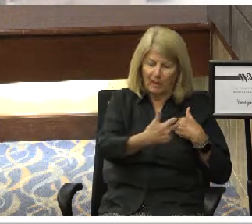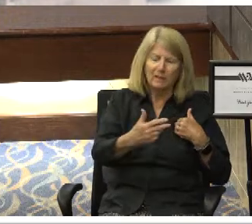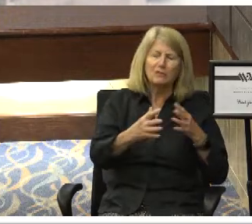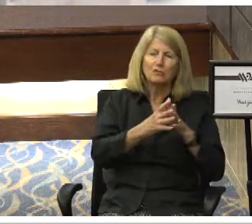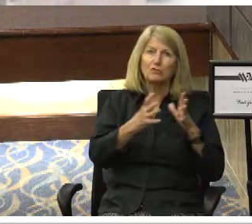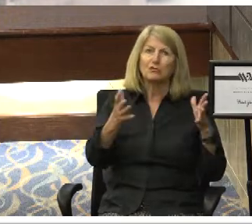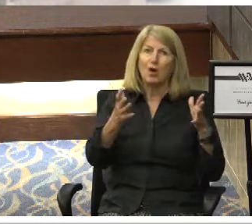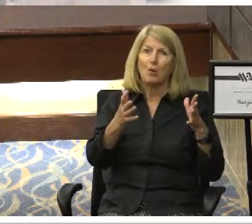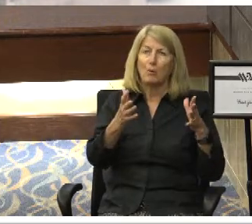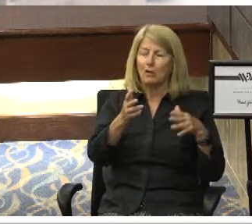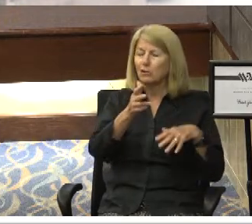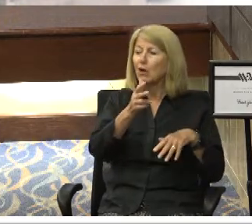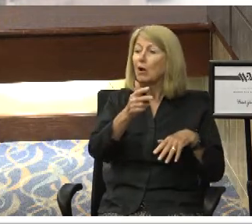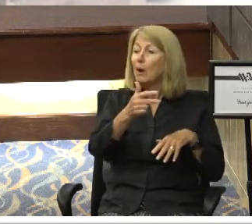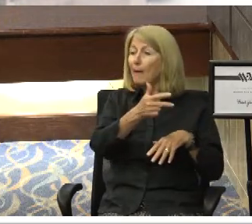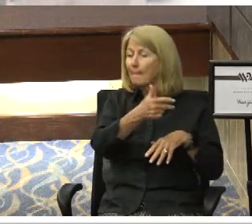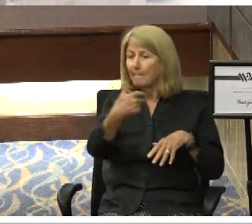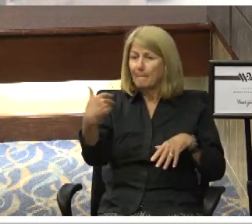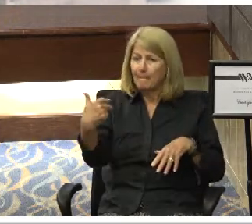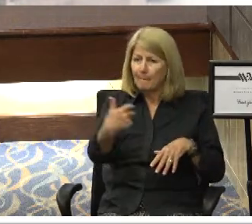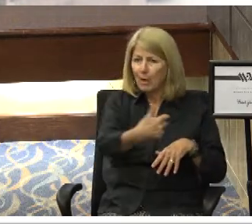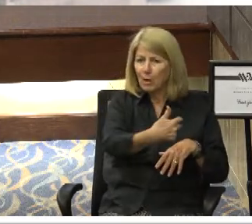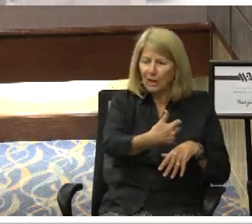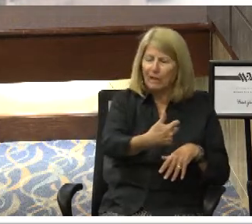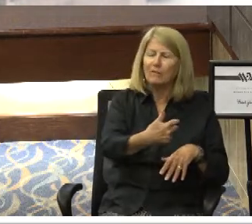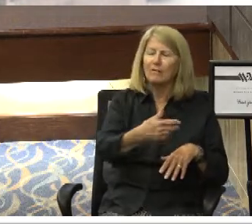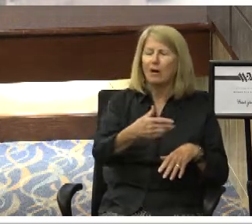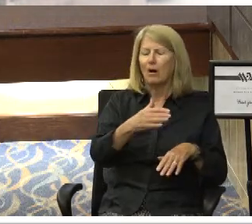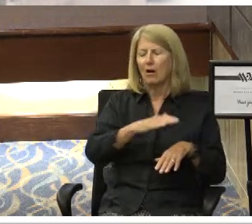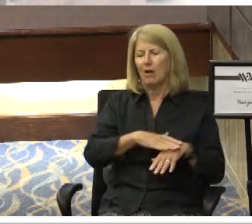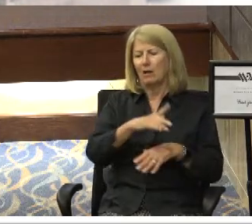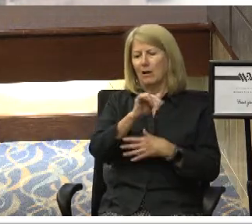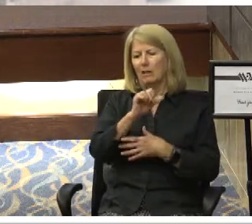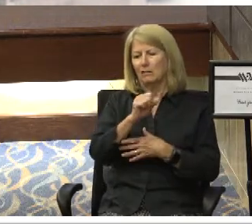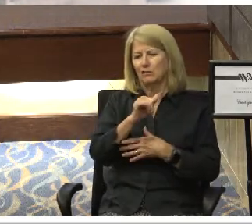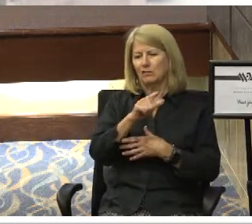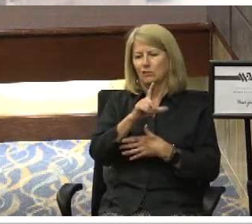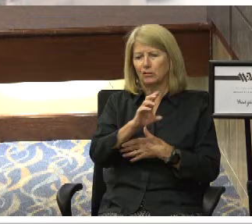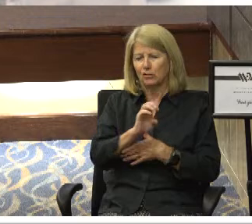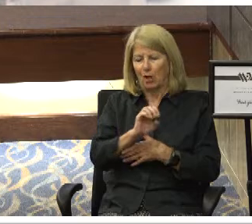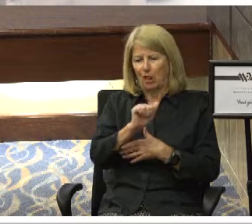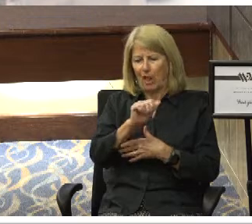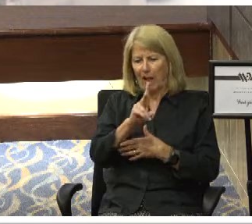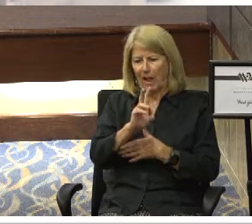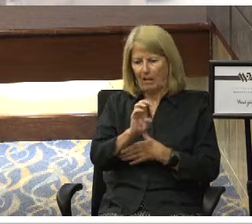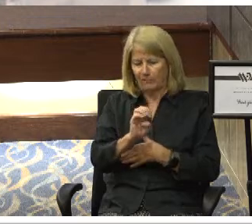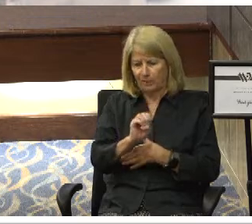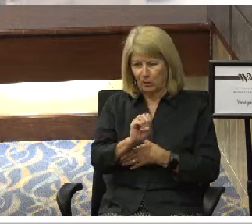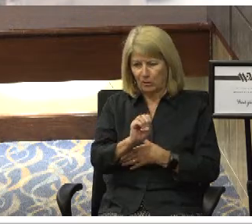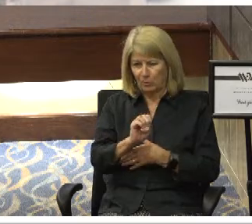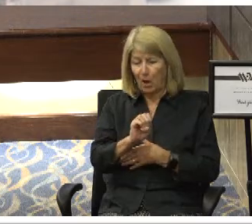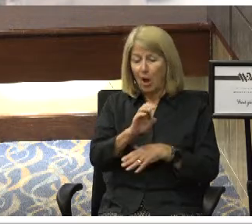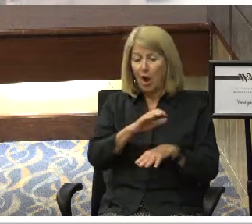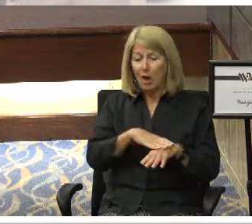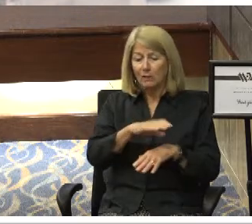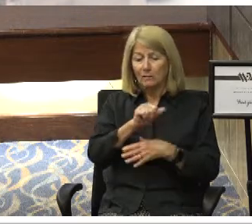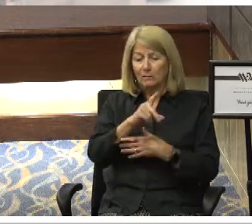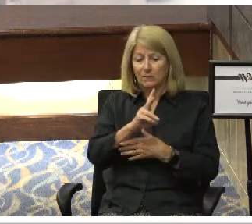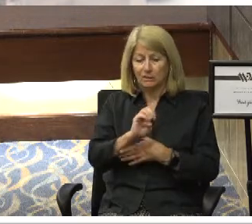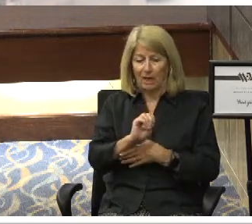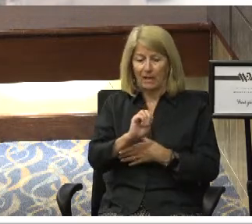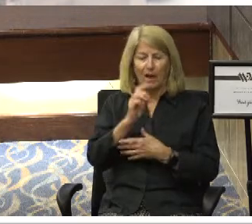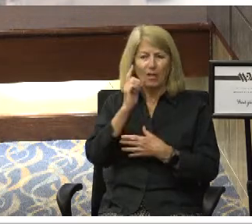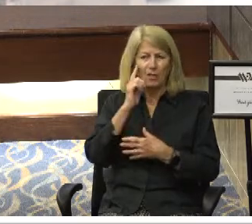facing LaSalle Avenue as a part of the condition as well. On site, I think